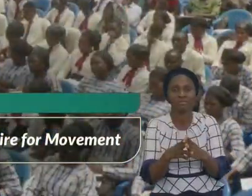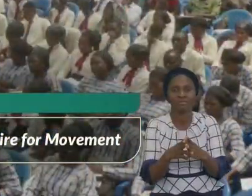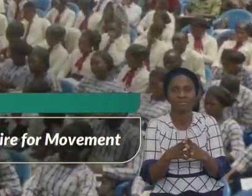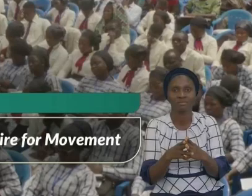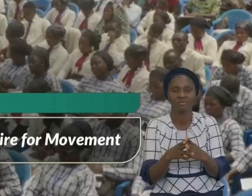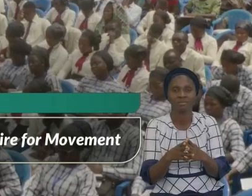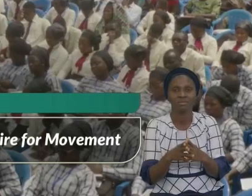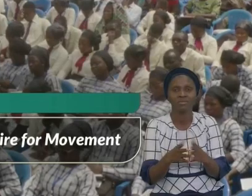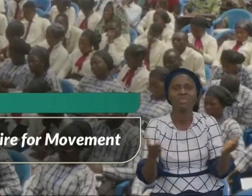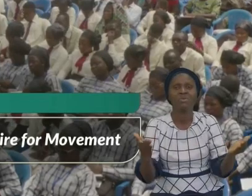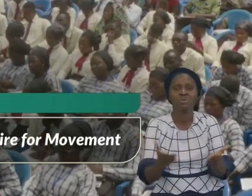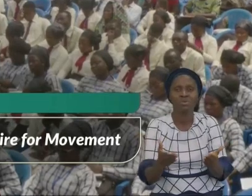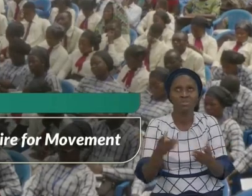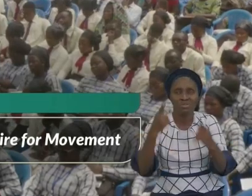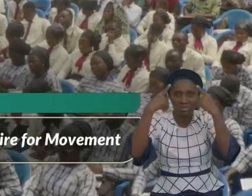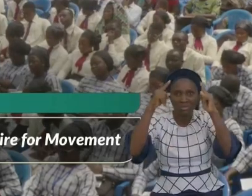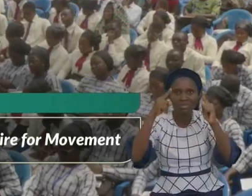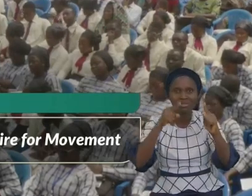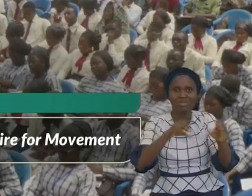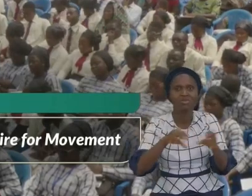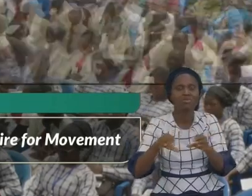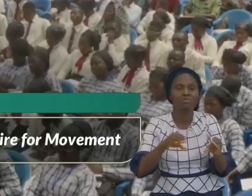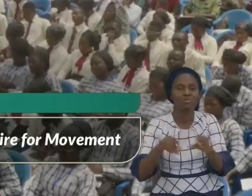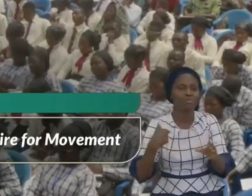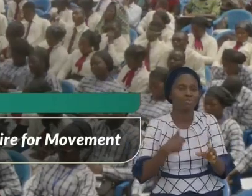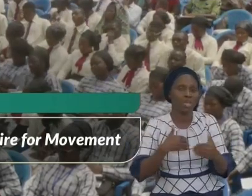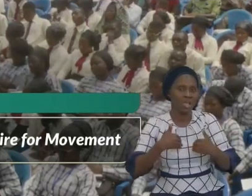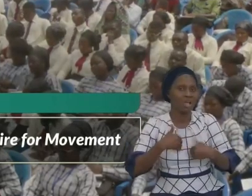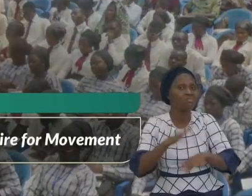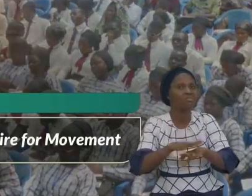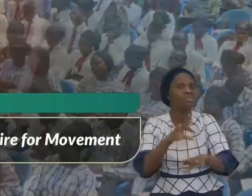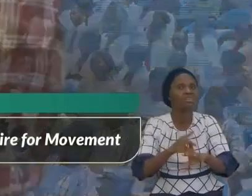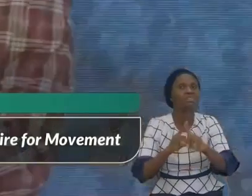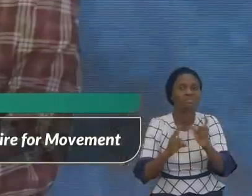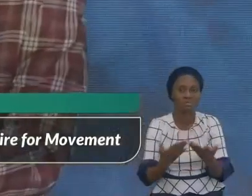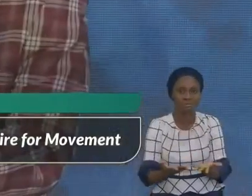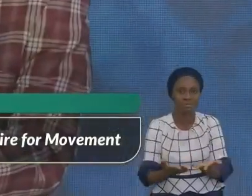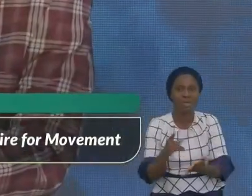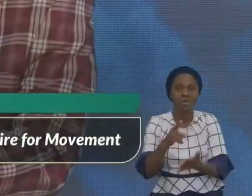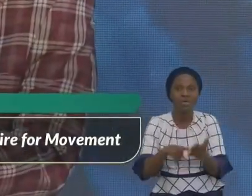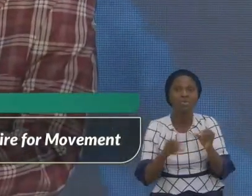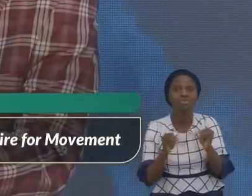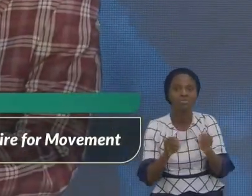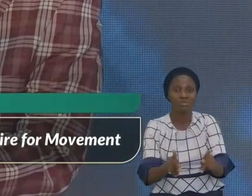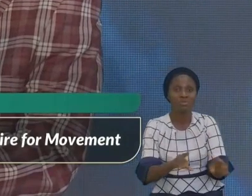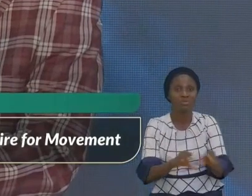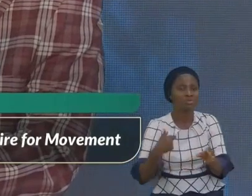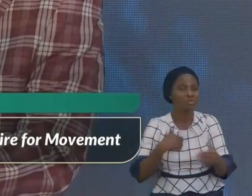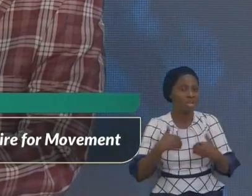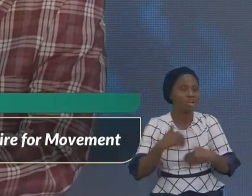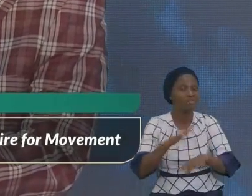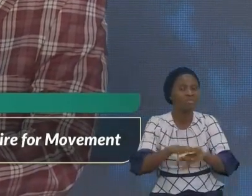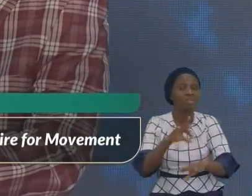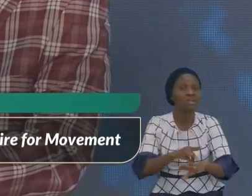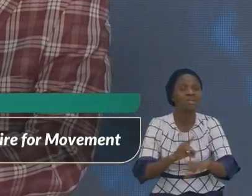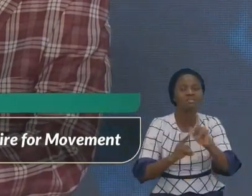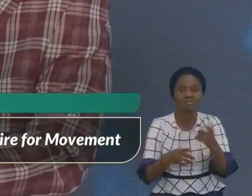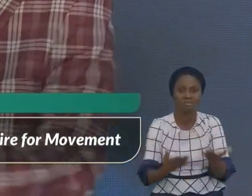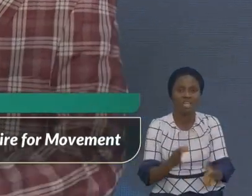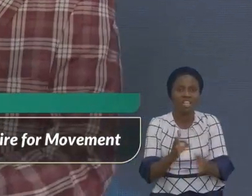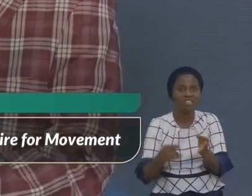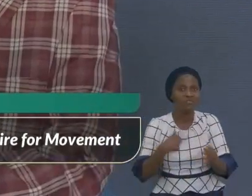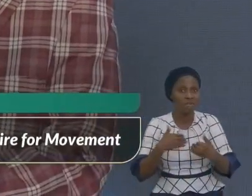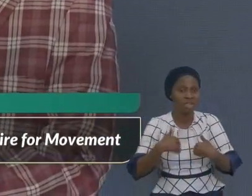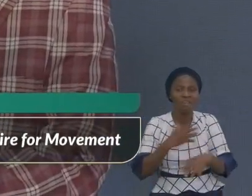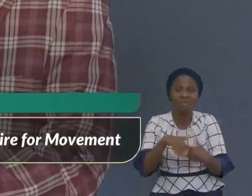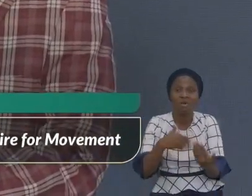What privilege do we have on earth? If we have all the earthly supply and